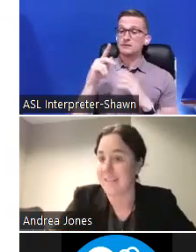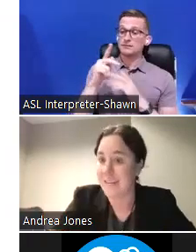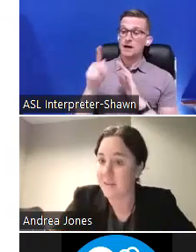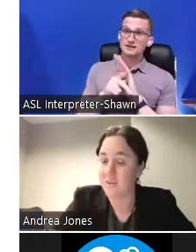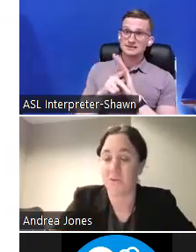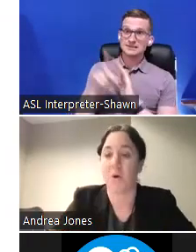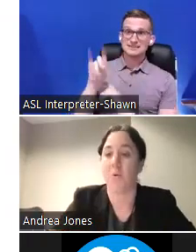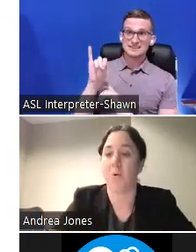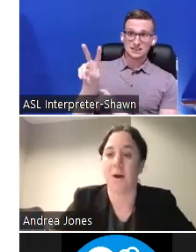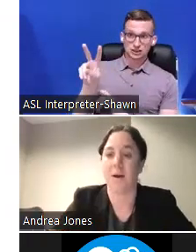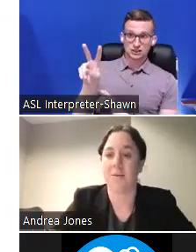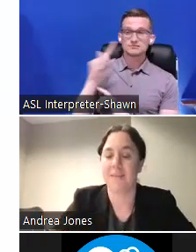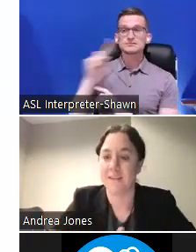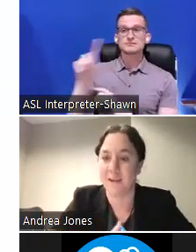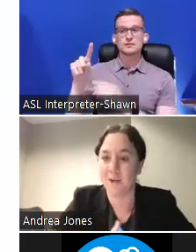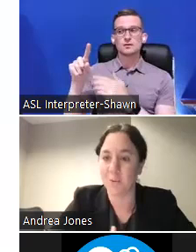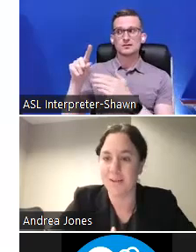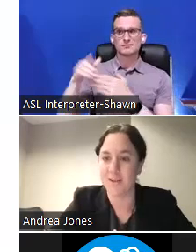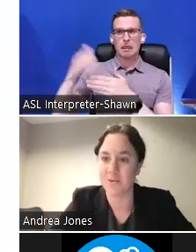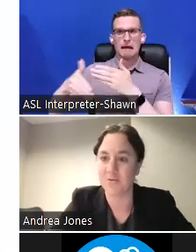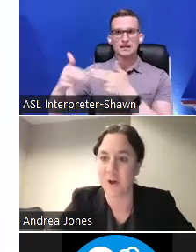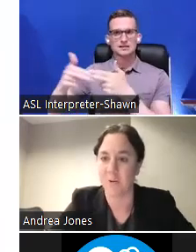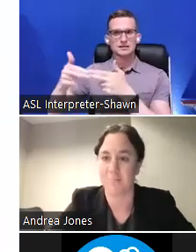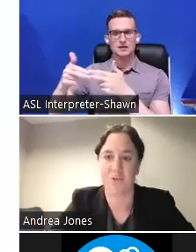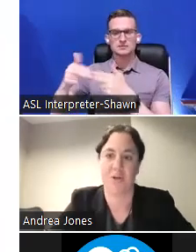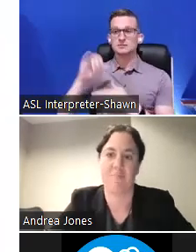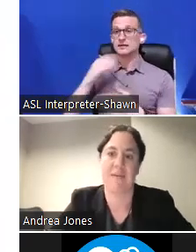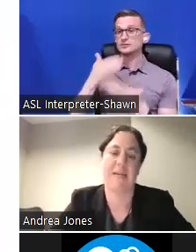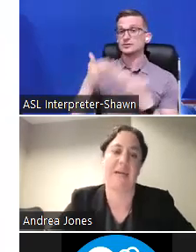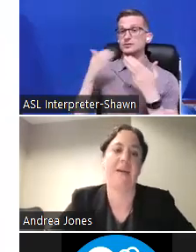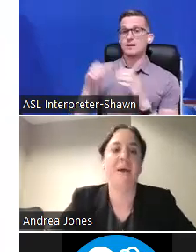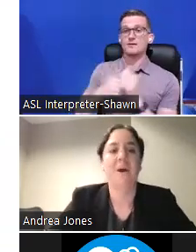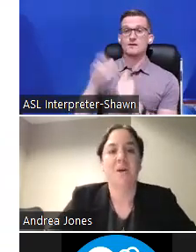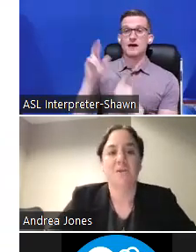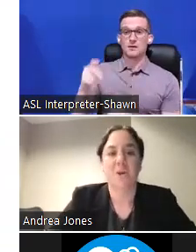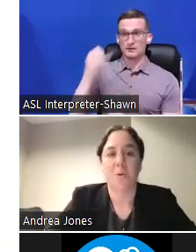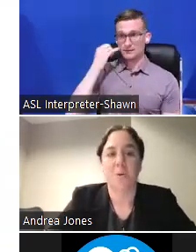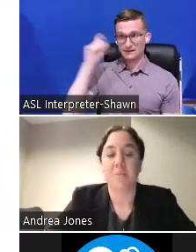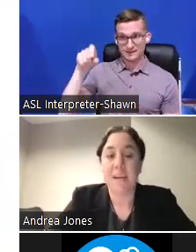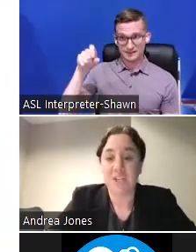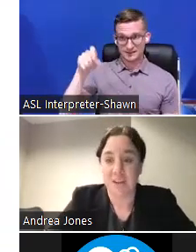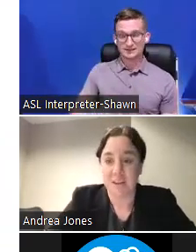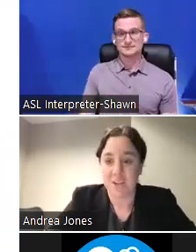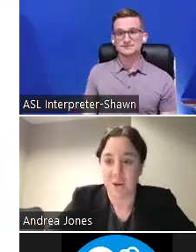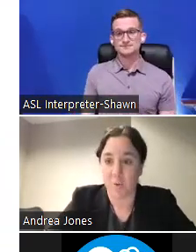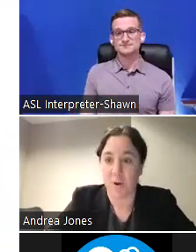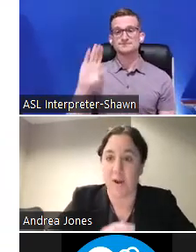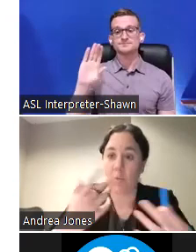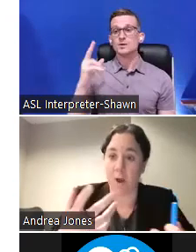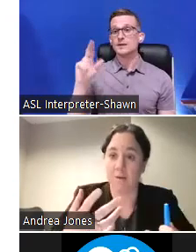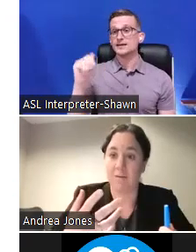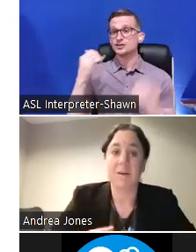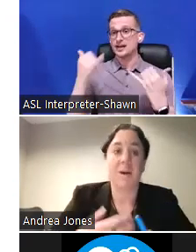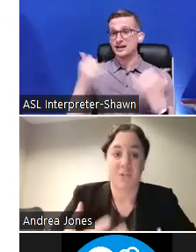slides at the end. So that is a good way to do follow-up should it be needed. So the BHA this year